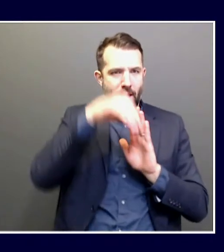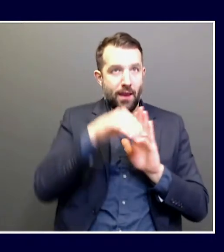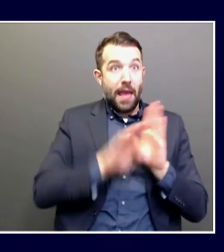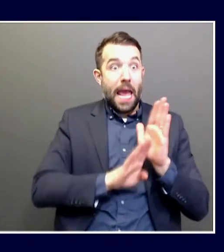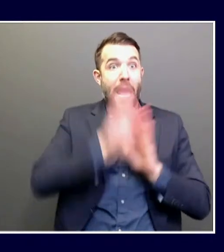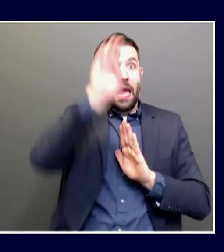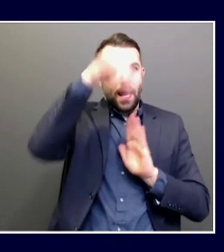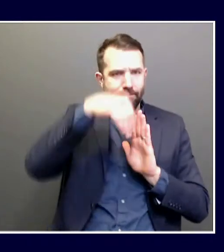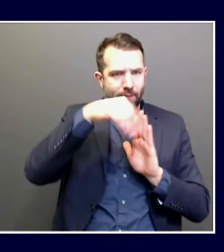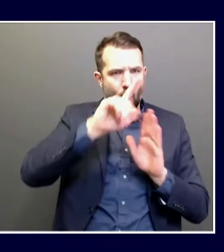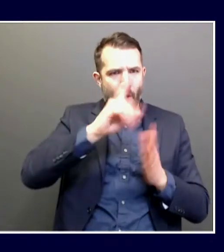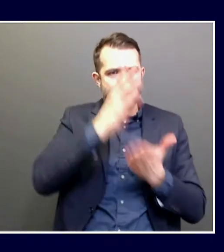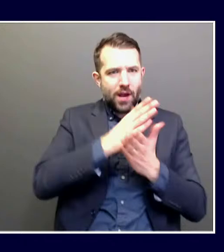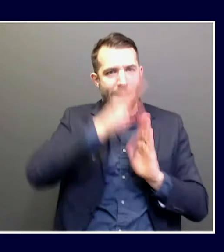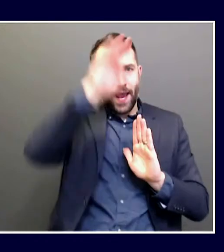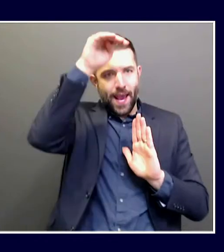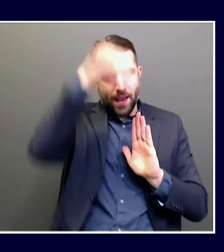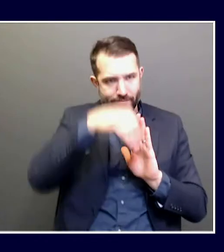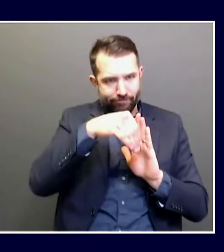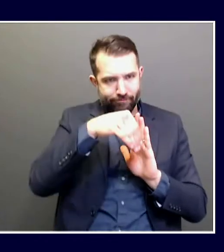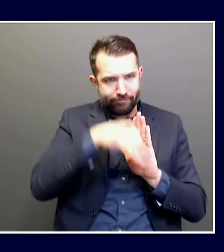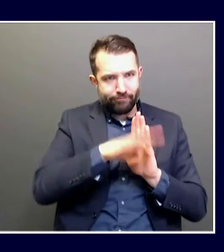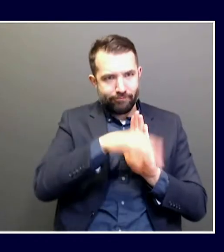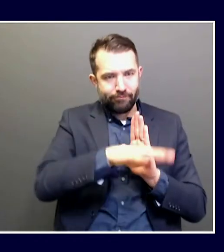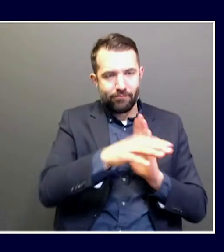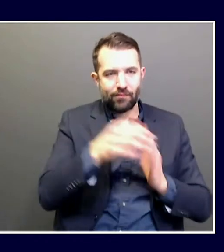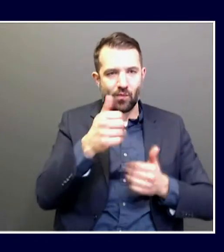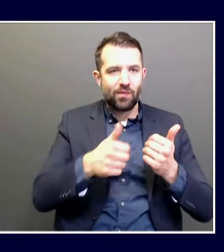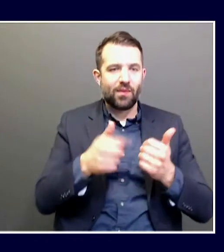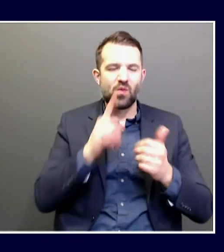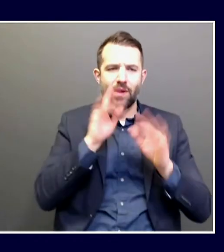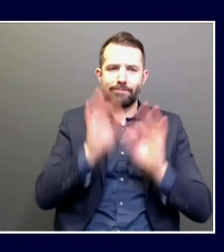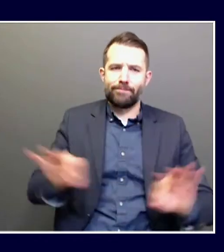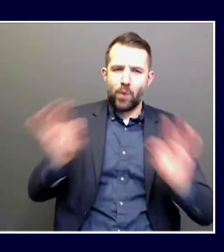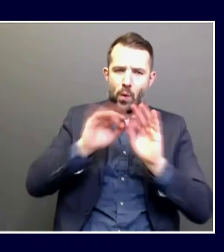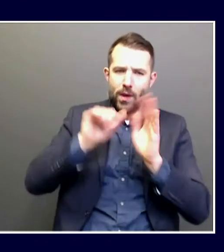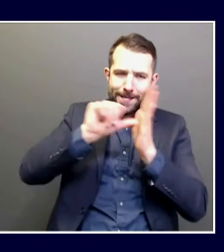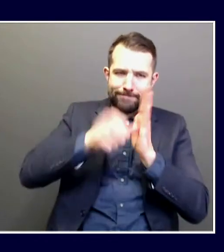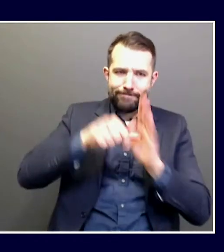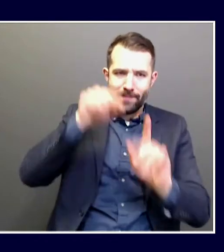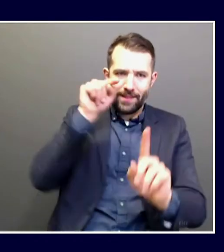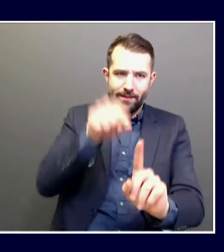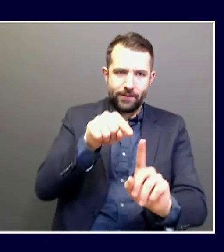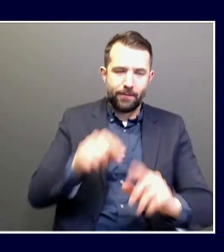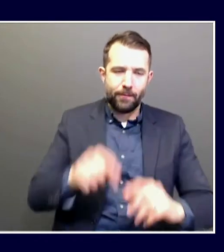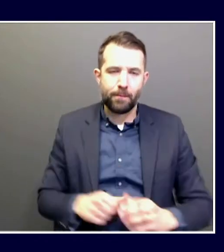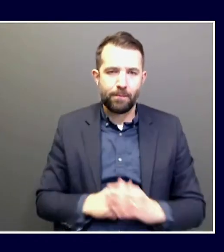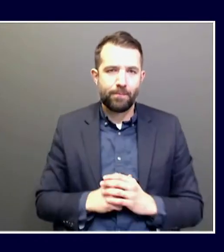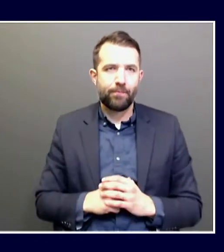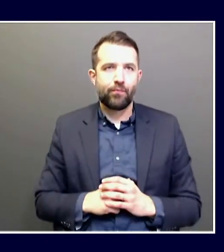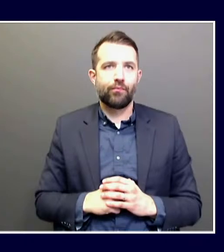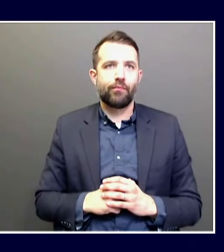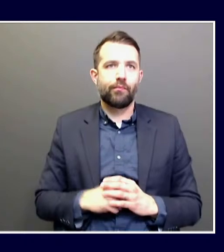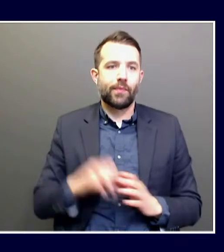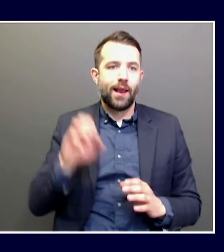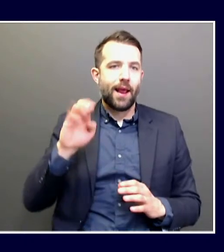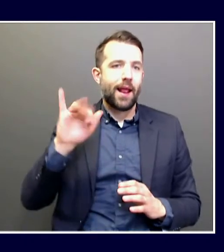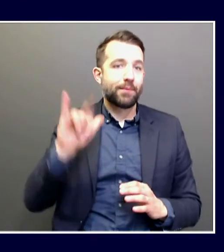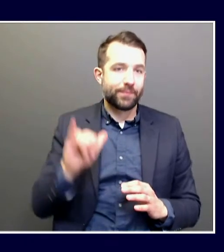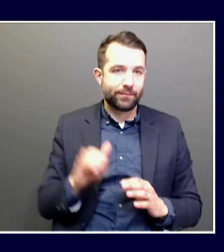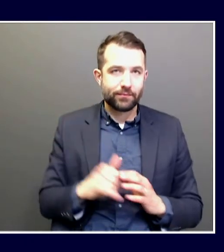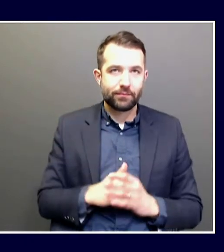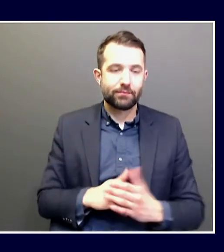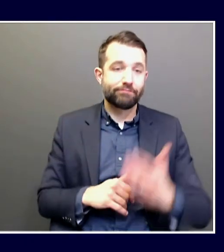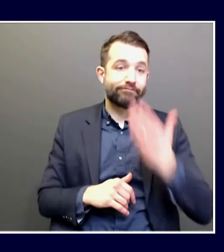Okay, thank you. Thanks, Brian. Emily Bader, over to you next. Hi, good afternoon, Dr. Shah.